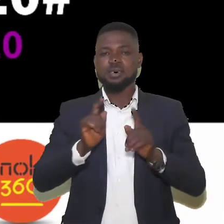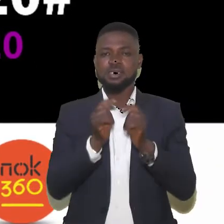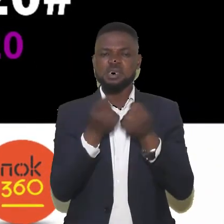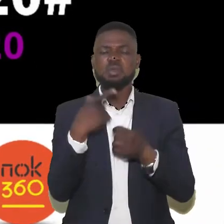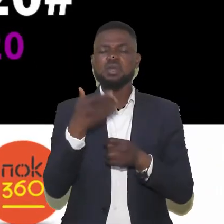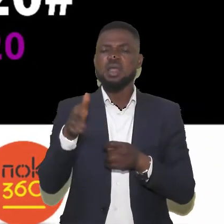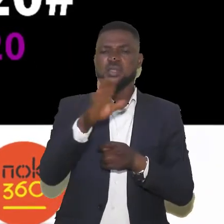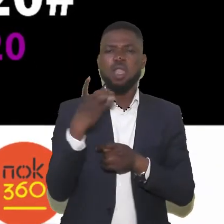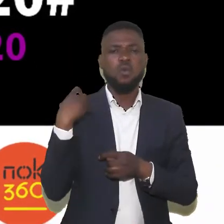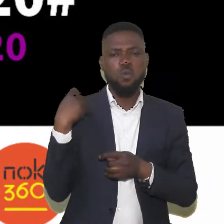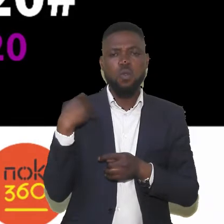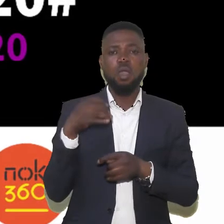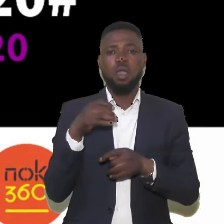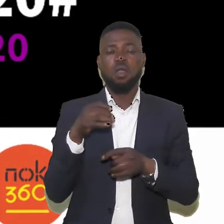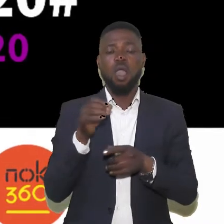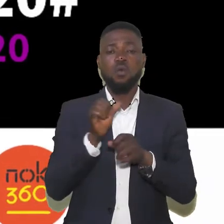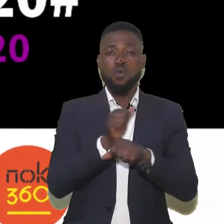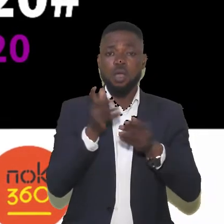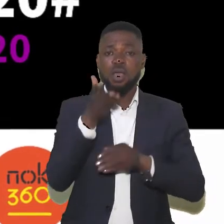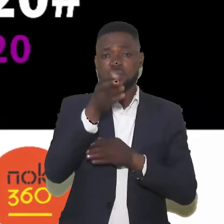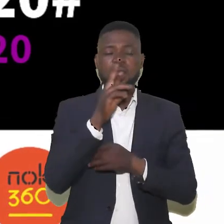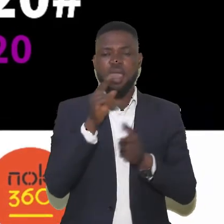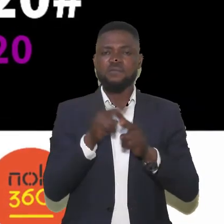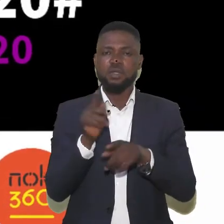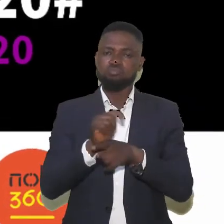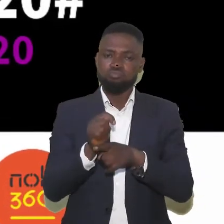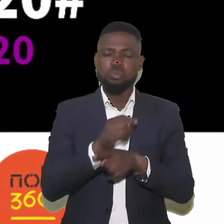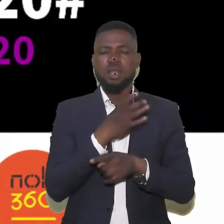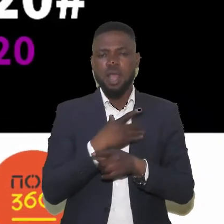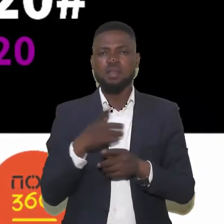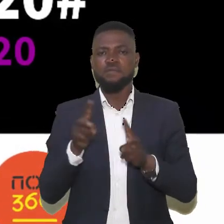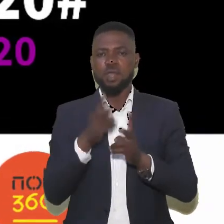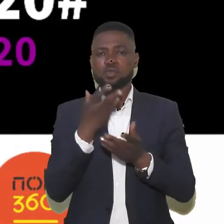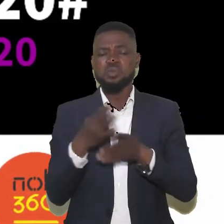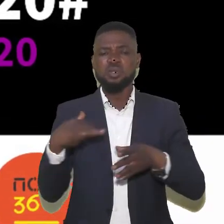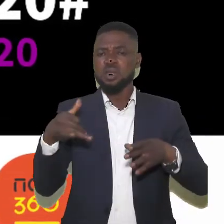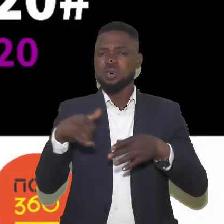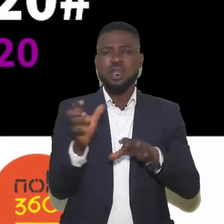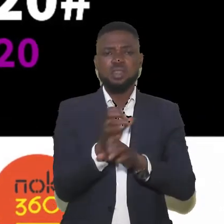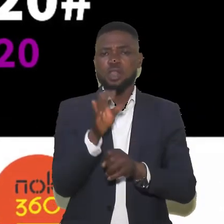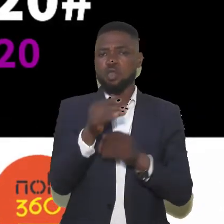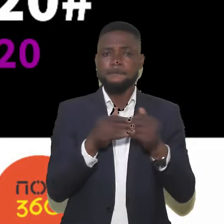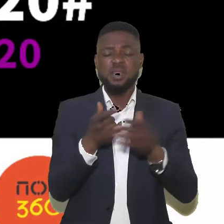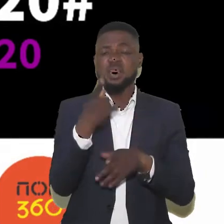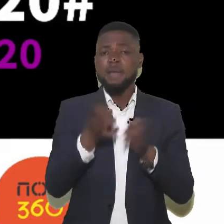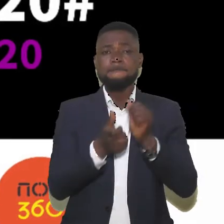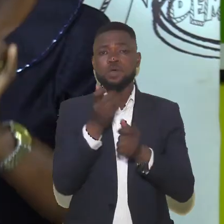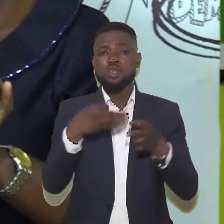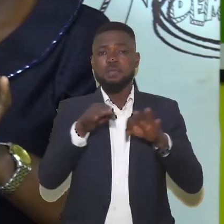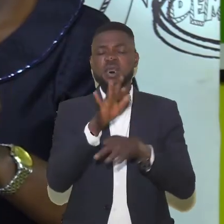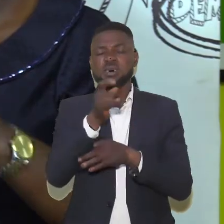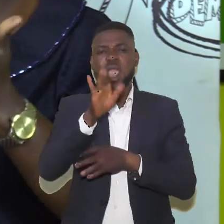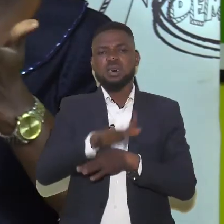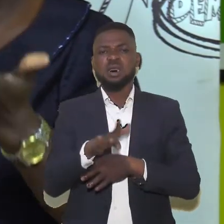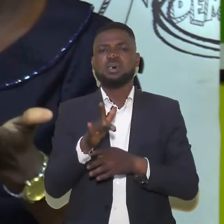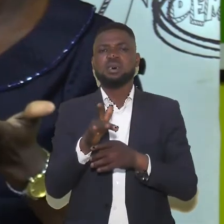The officers there are very well trained and they are very good and they take on your matter. The most important thing about child